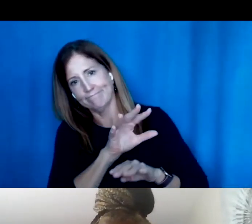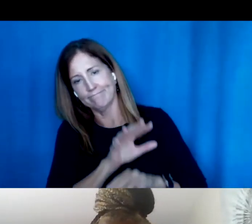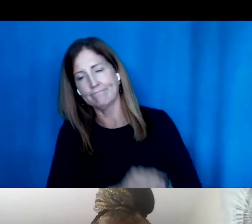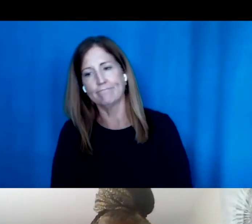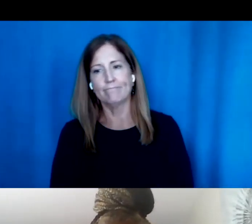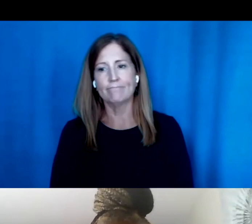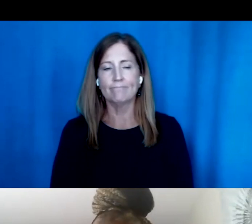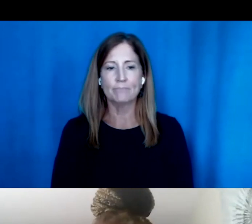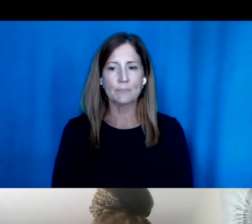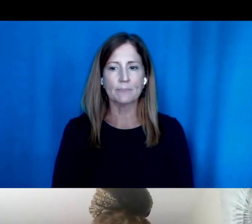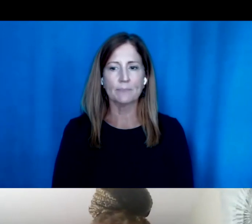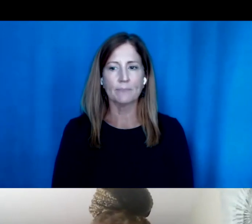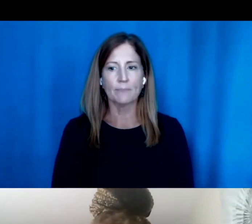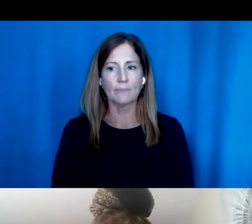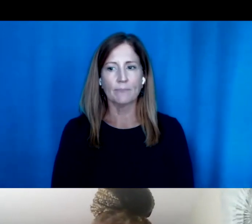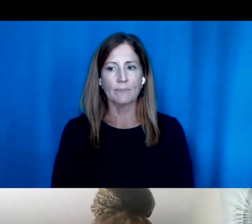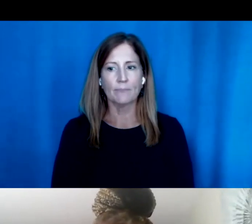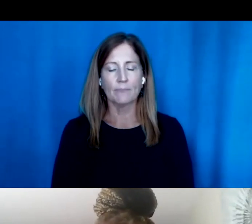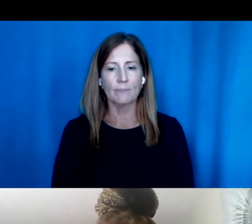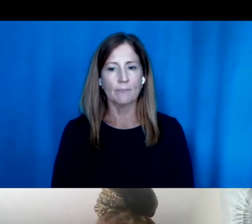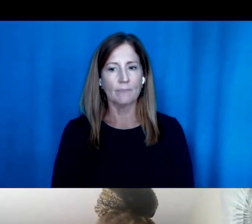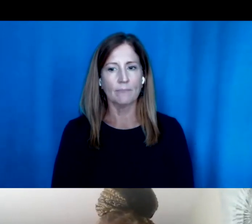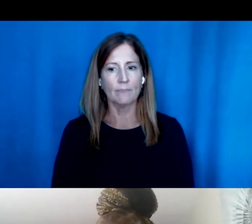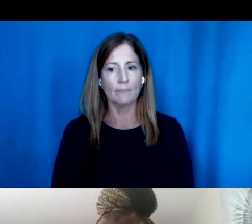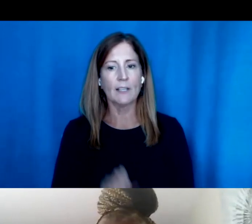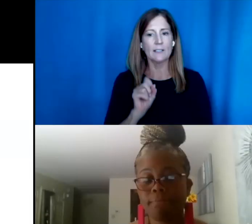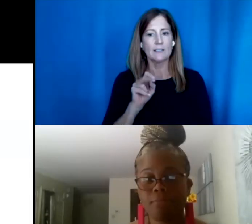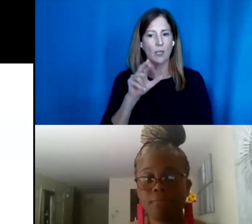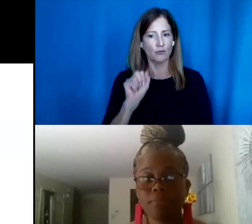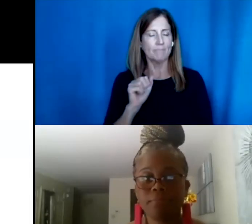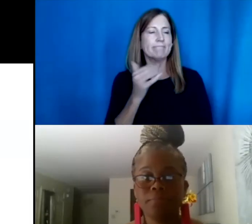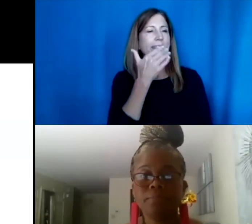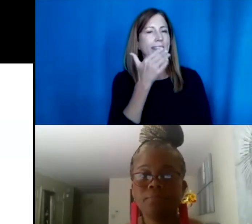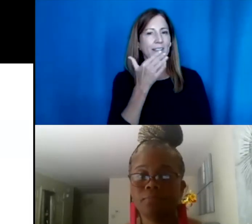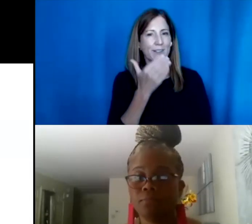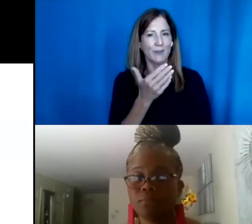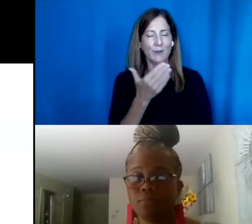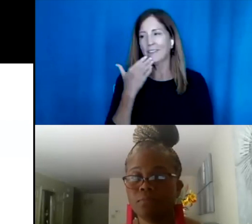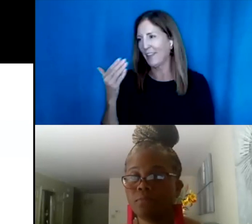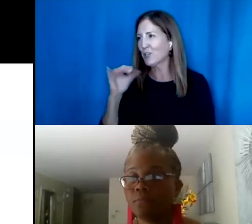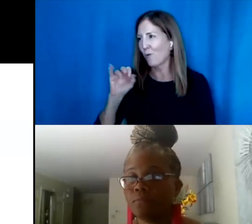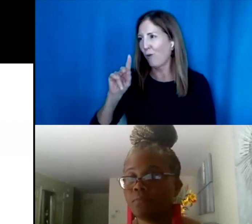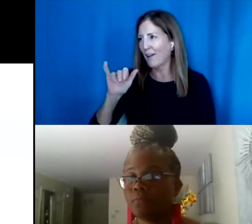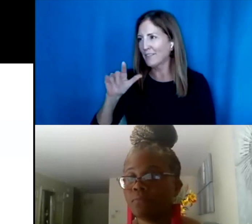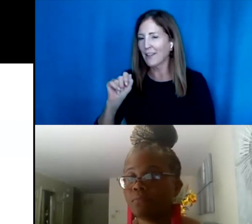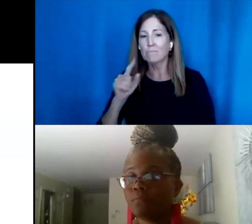Great, thank you. Thanks, Yolanda. So can we go to the next